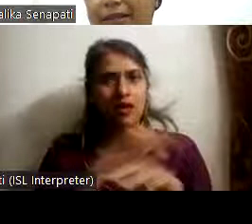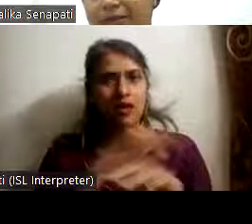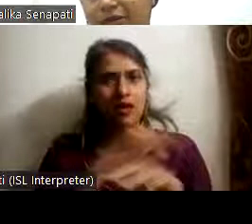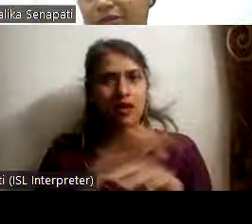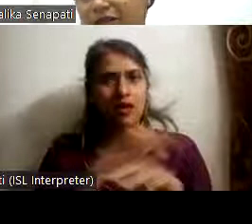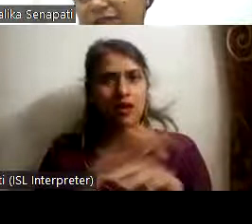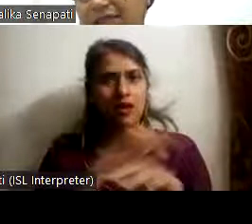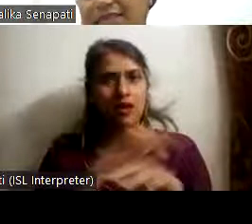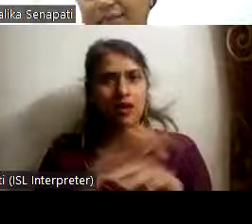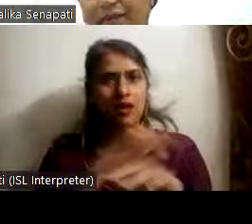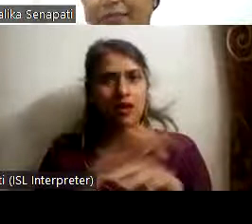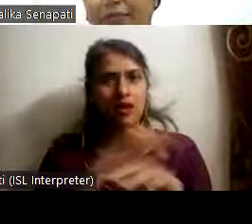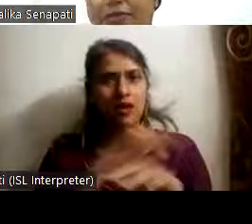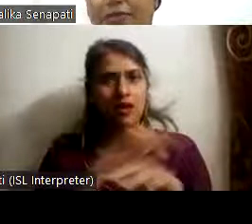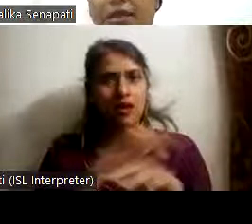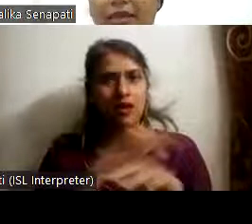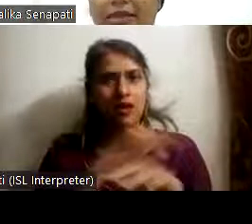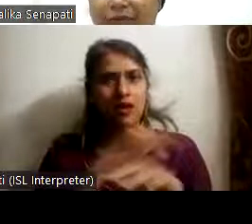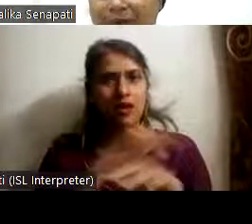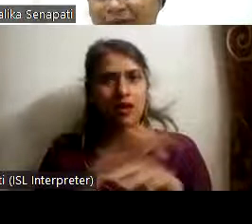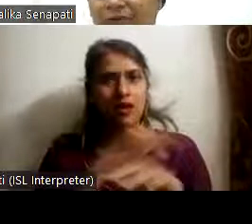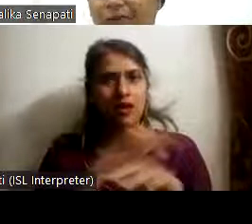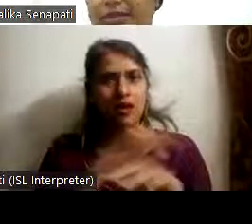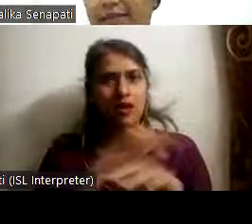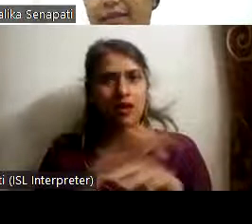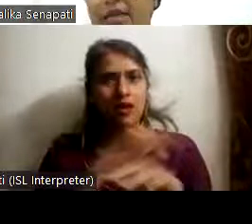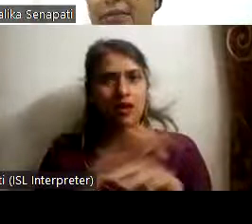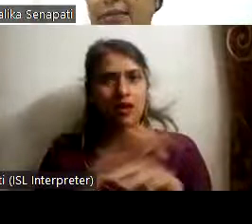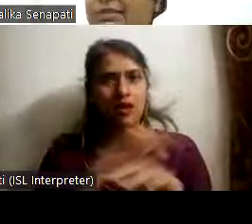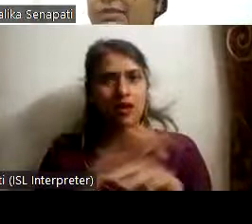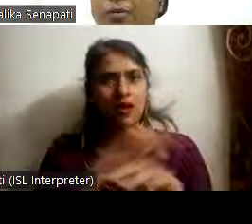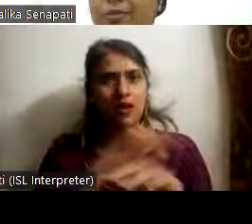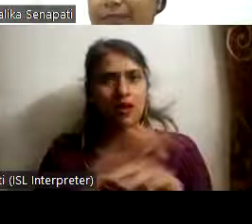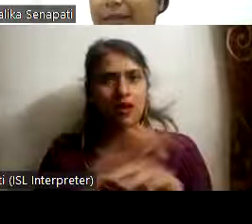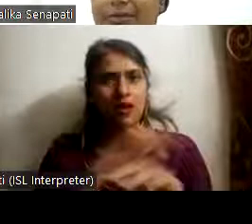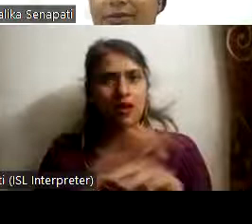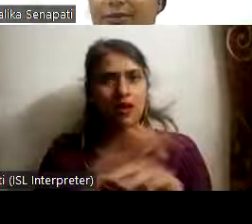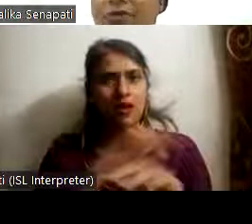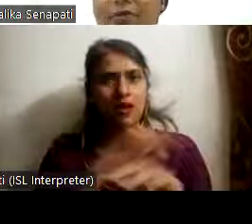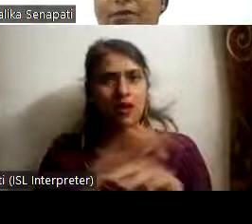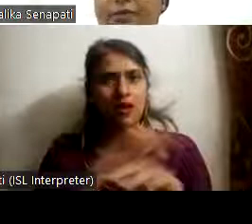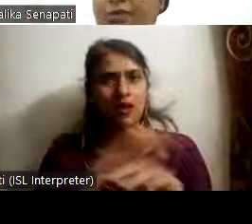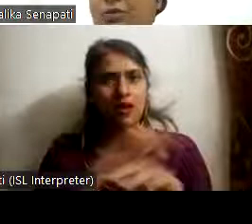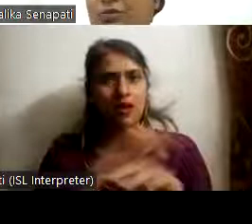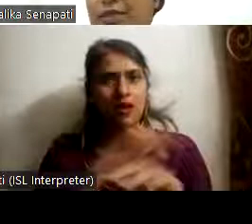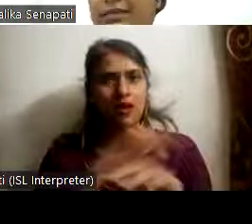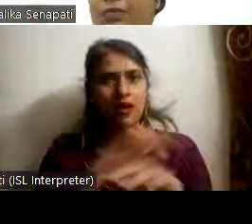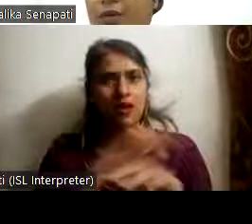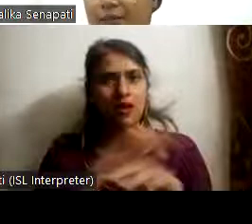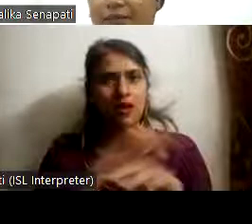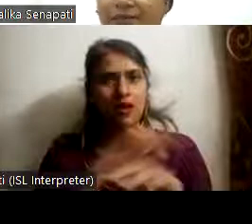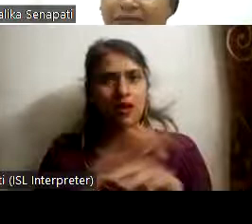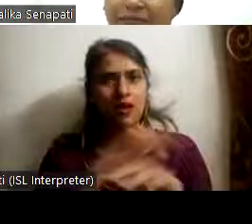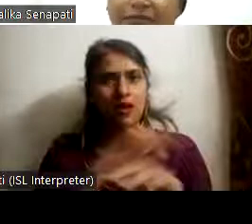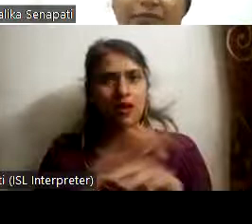being built. It's not a very steep ramp also. It has a railing on one side, but it has no purpose, absolutely no purpose, because it goes and hits a